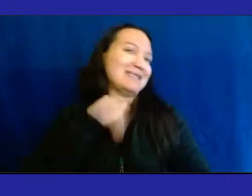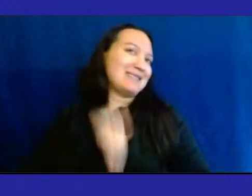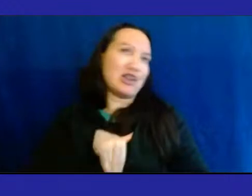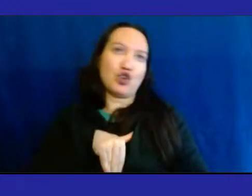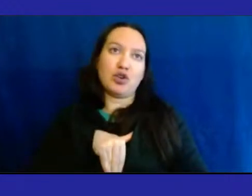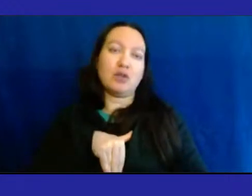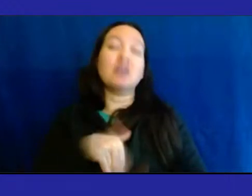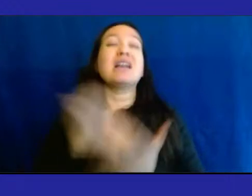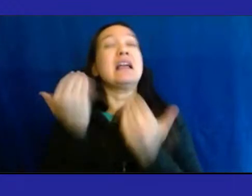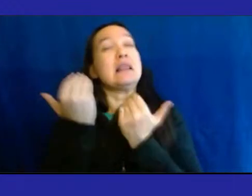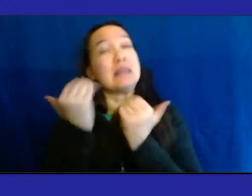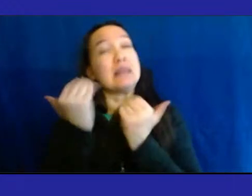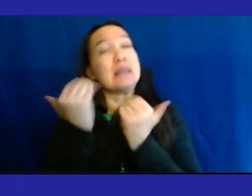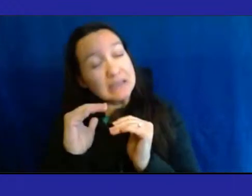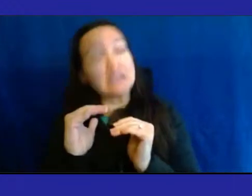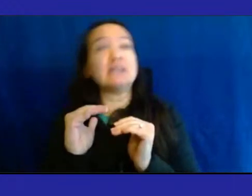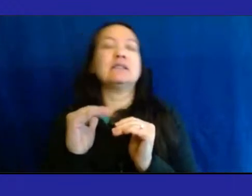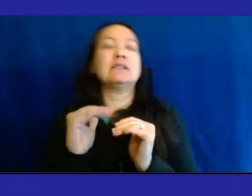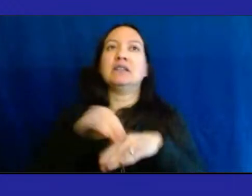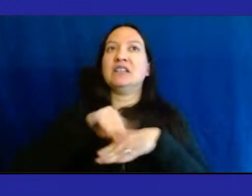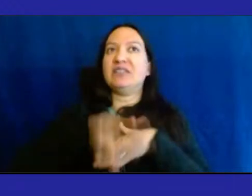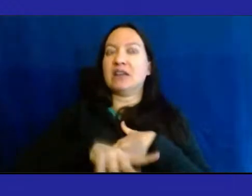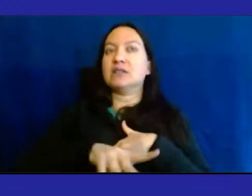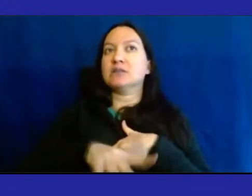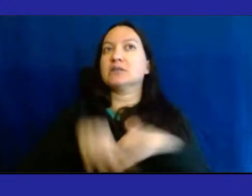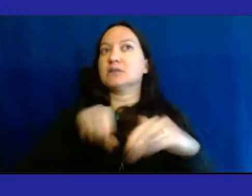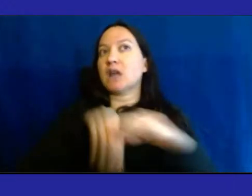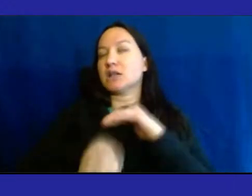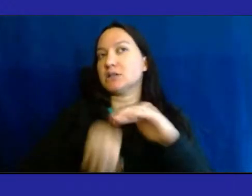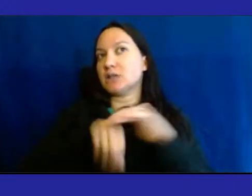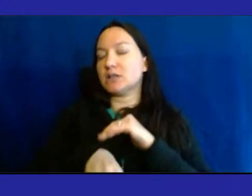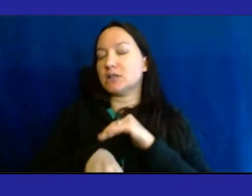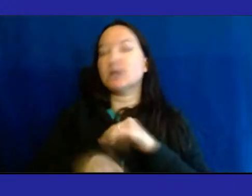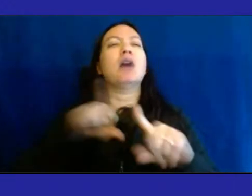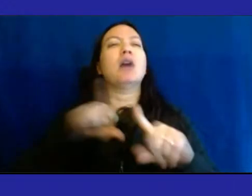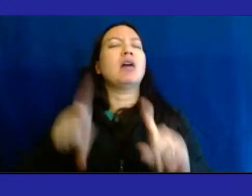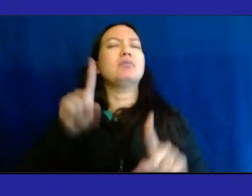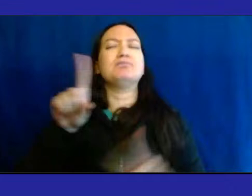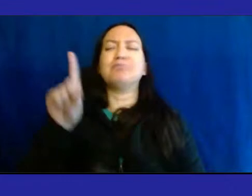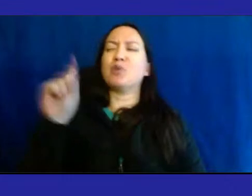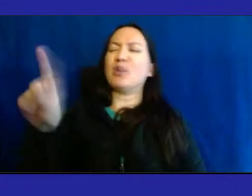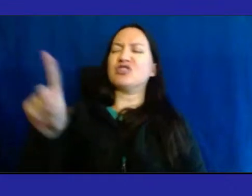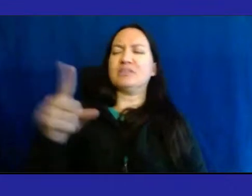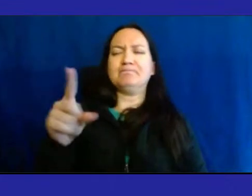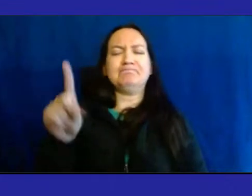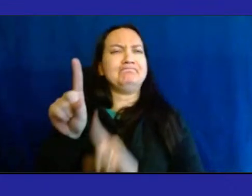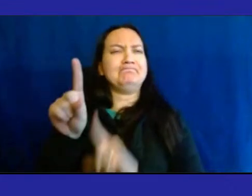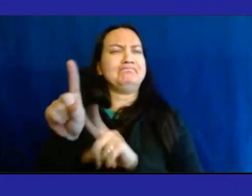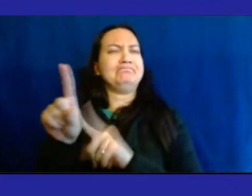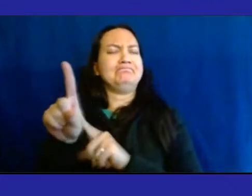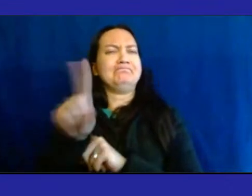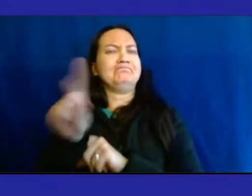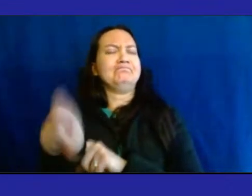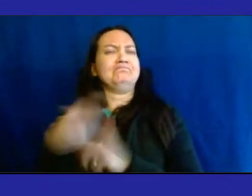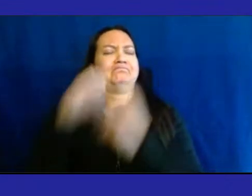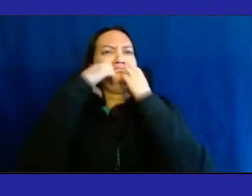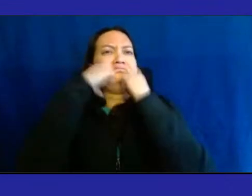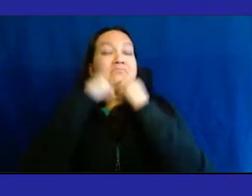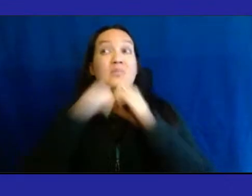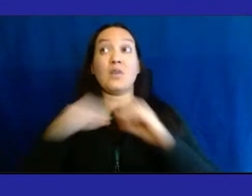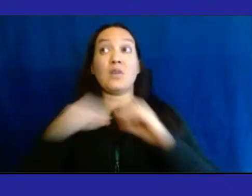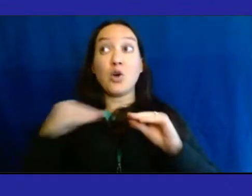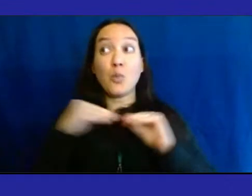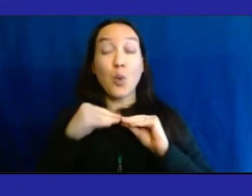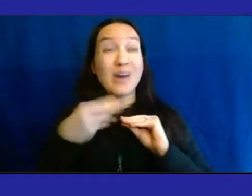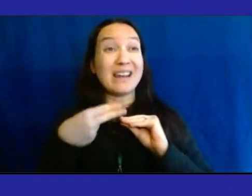in our ability to affect transplant access, but it raises this question that I think is a really valuable one. Is there more